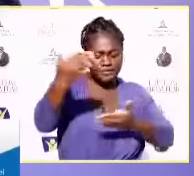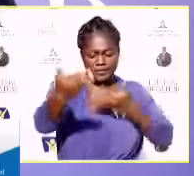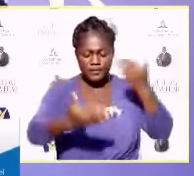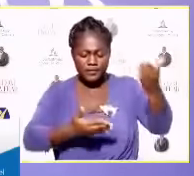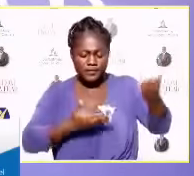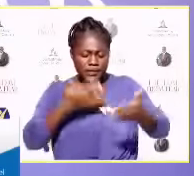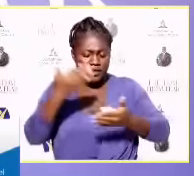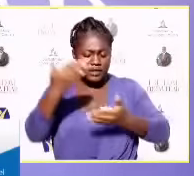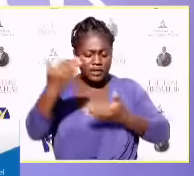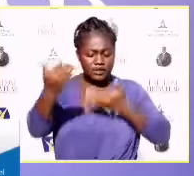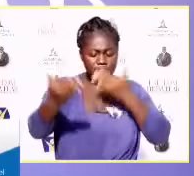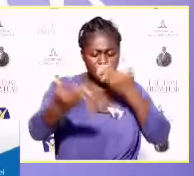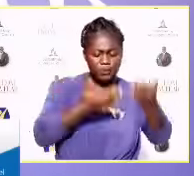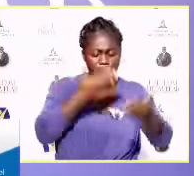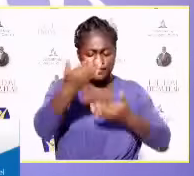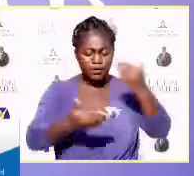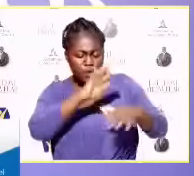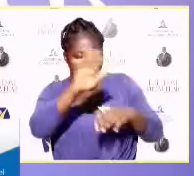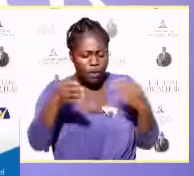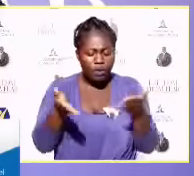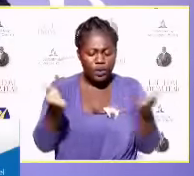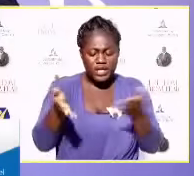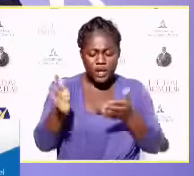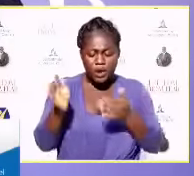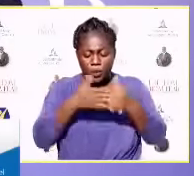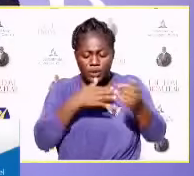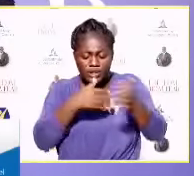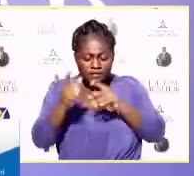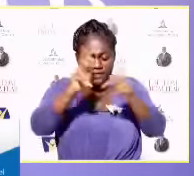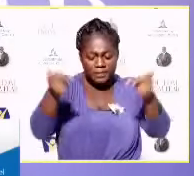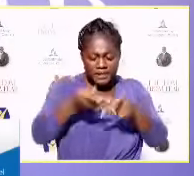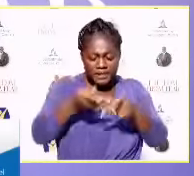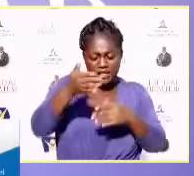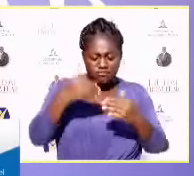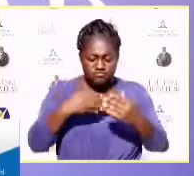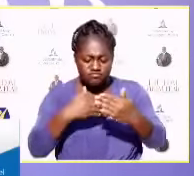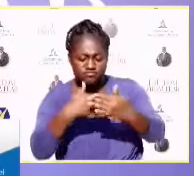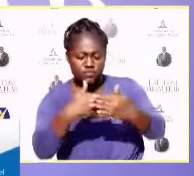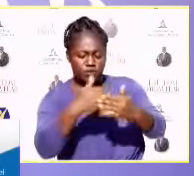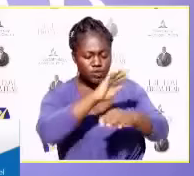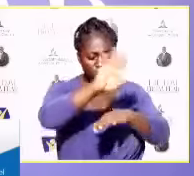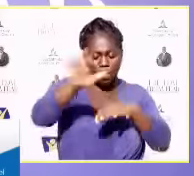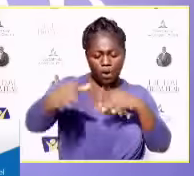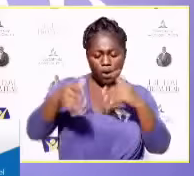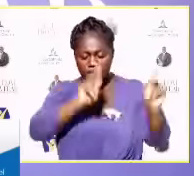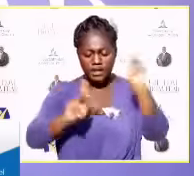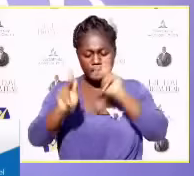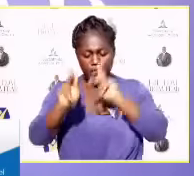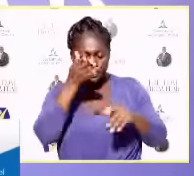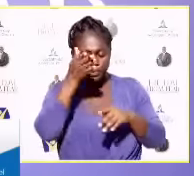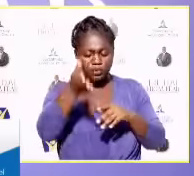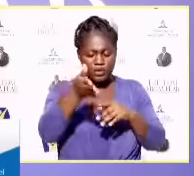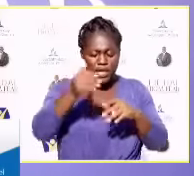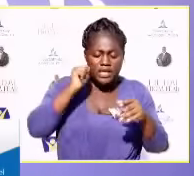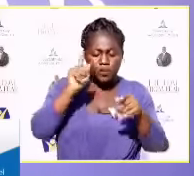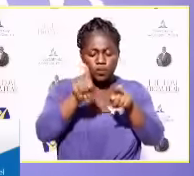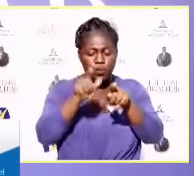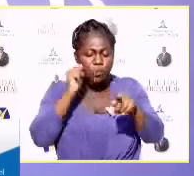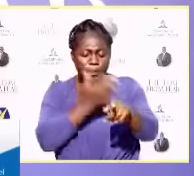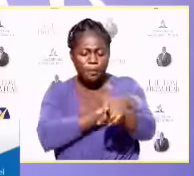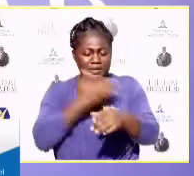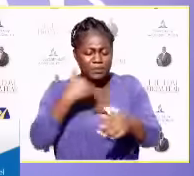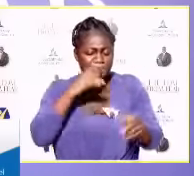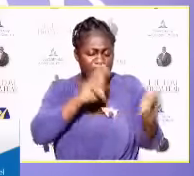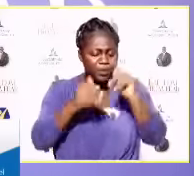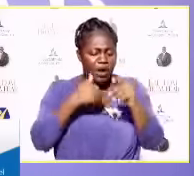and online, wherever they are, dear God. Draw particularly close to that man or that woman who is struggling with the decision